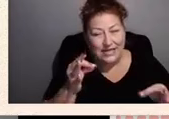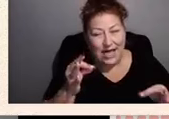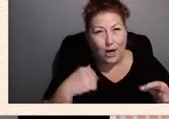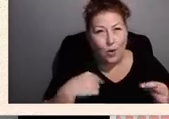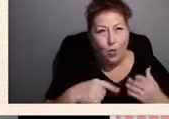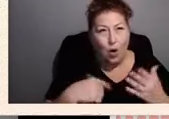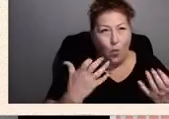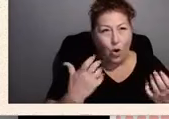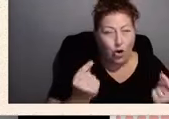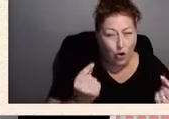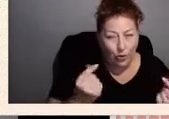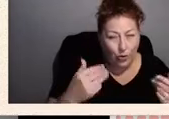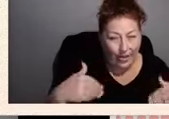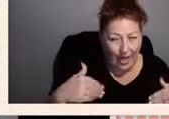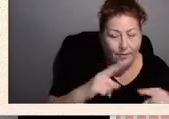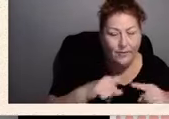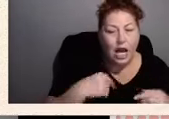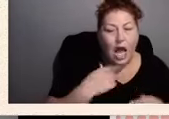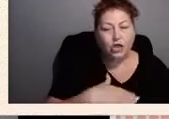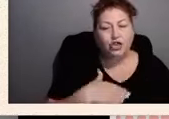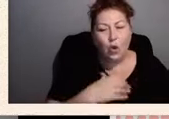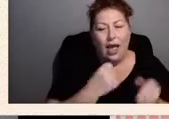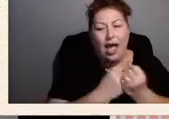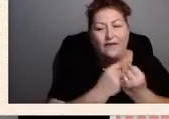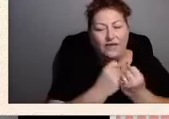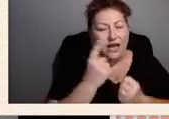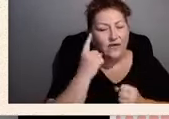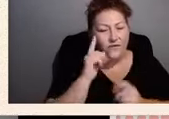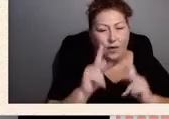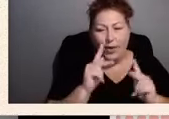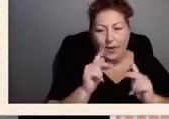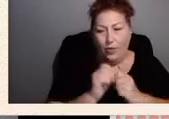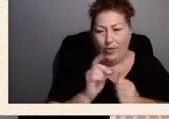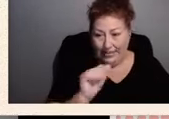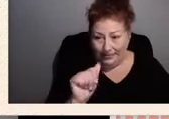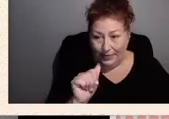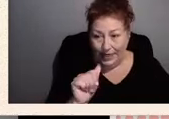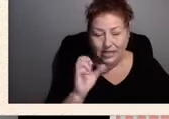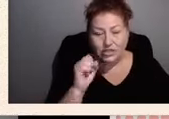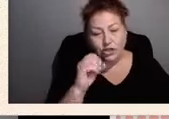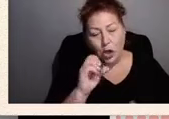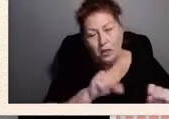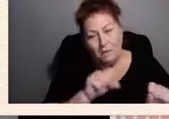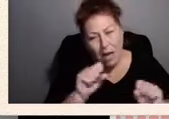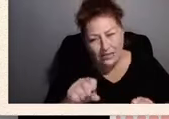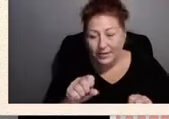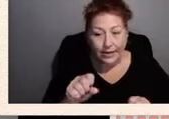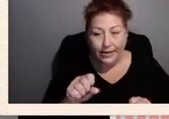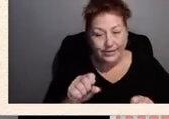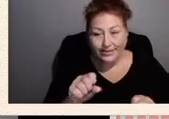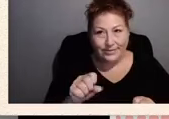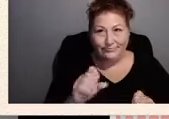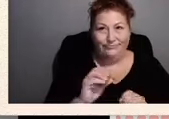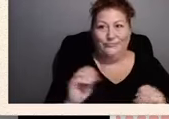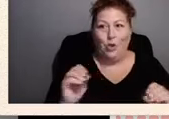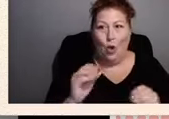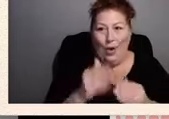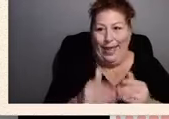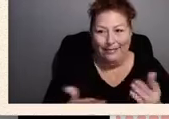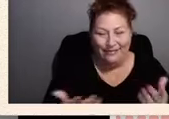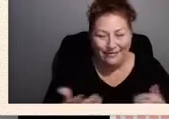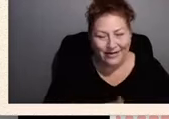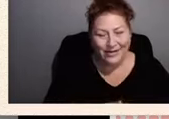I enjoy advocating for people with disabilities, so the possibilities are endless there. The next